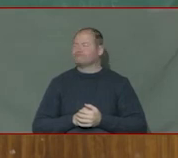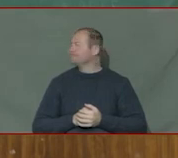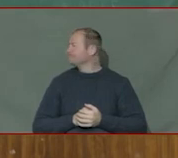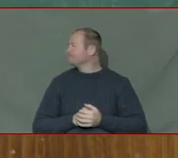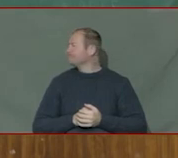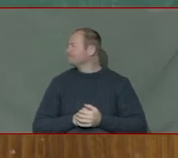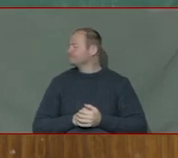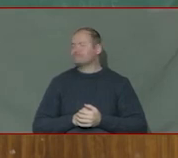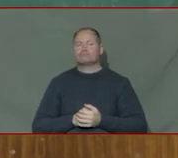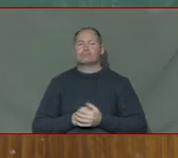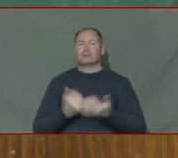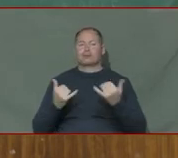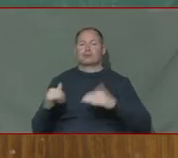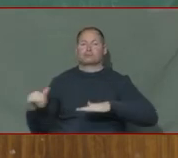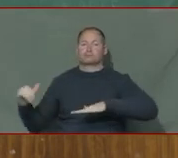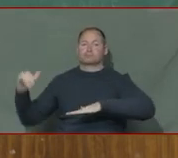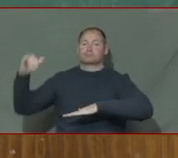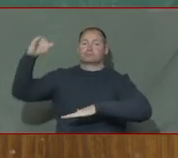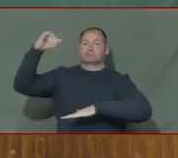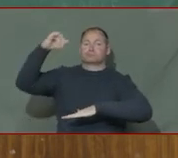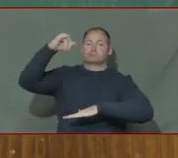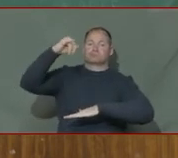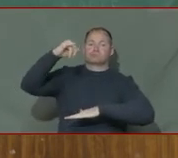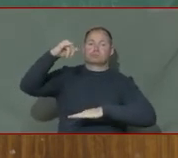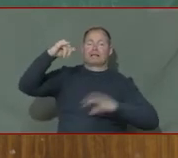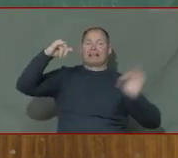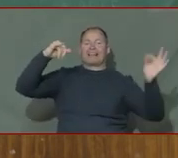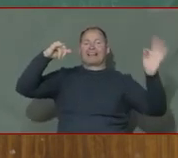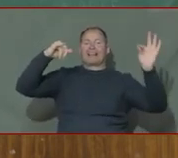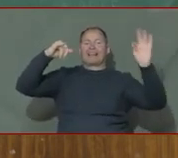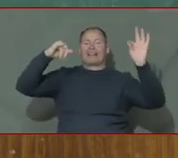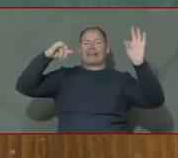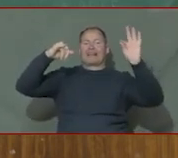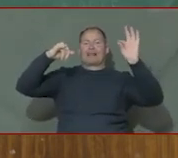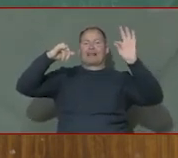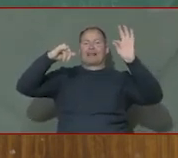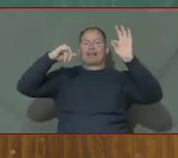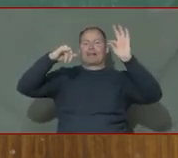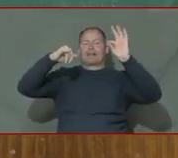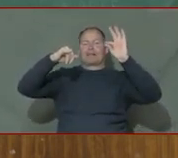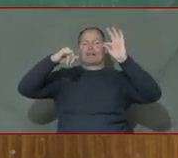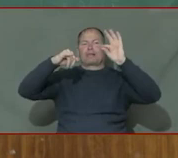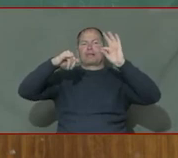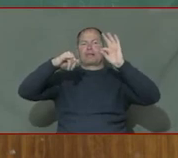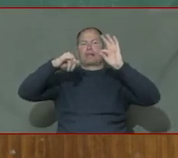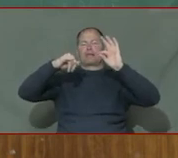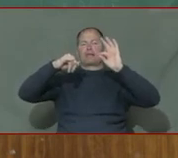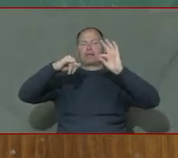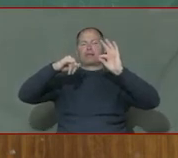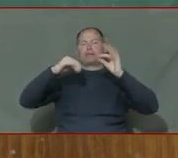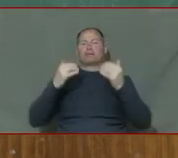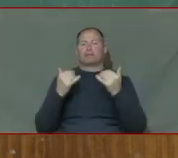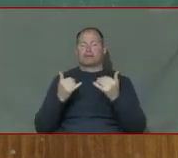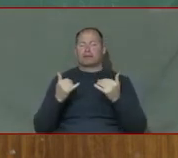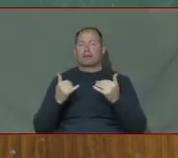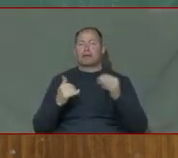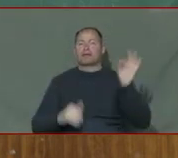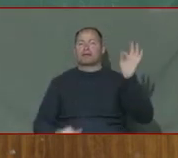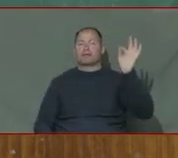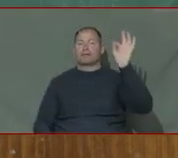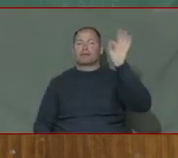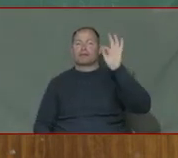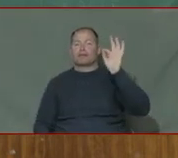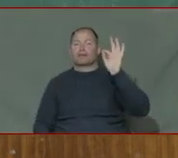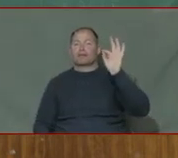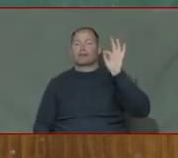after flying a short distance, an insect came to rest on a wall. Thereafter, the insect started crawling